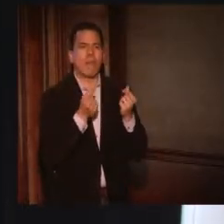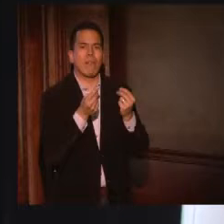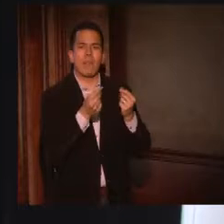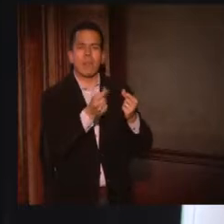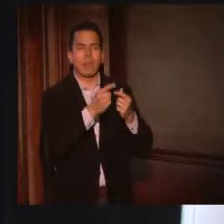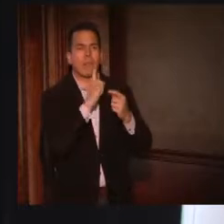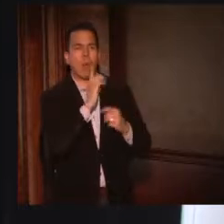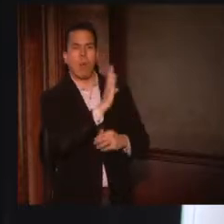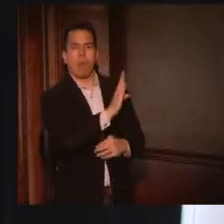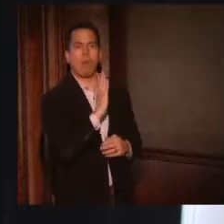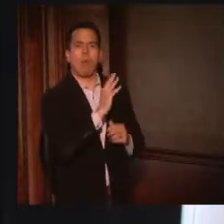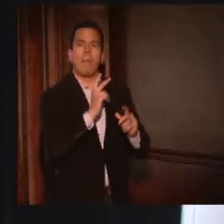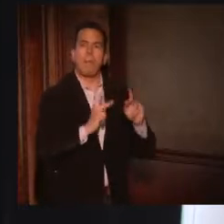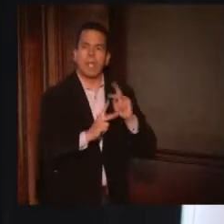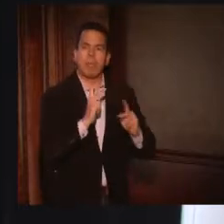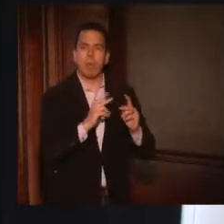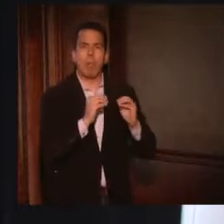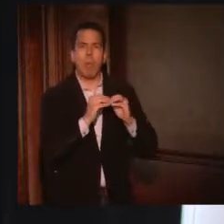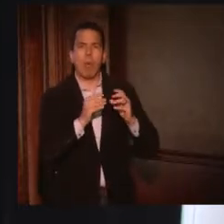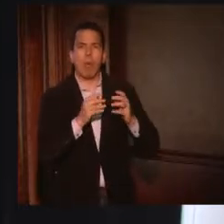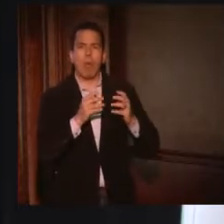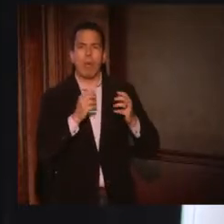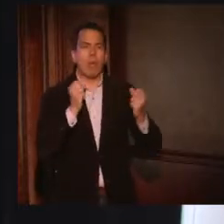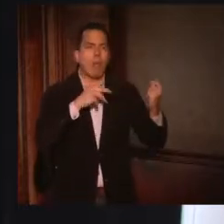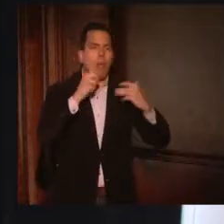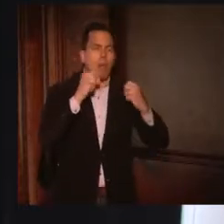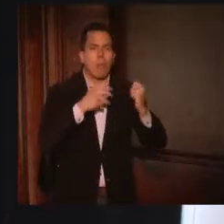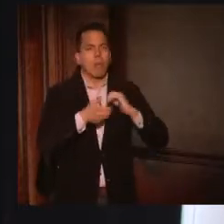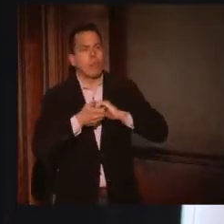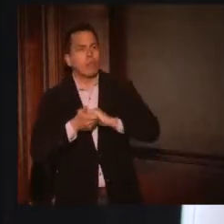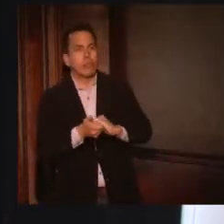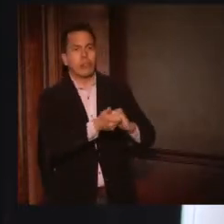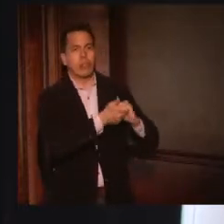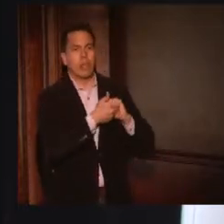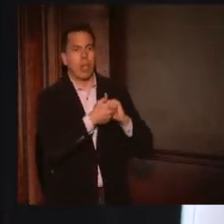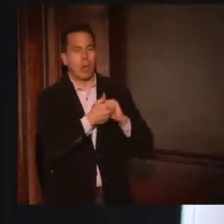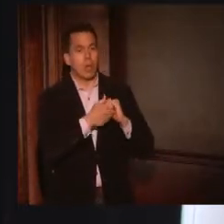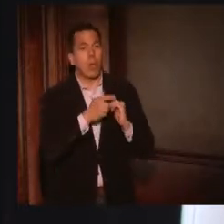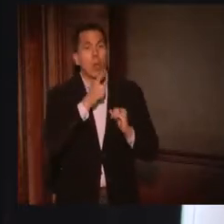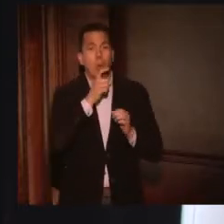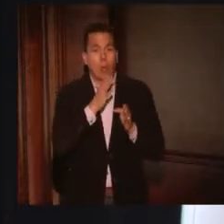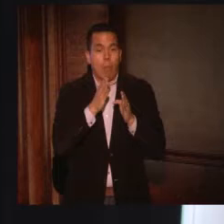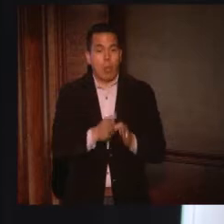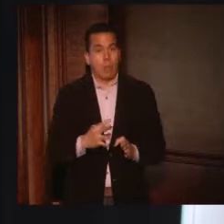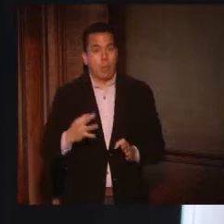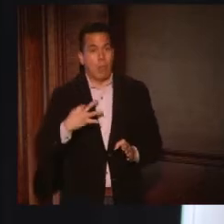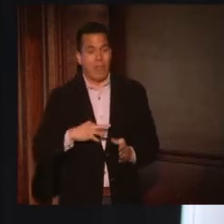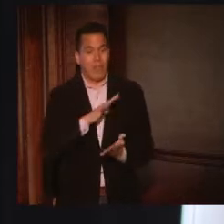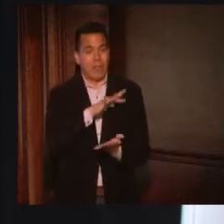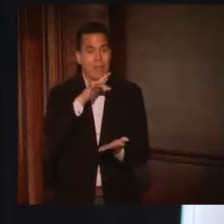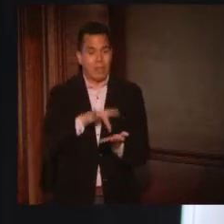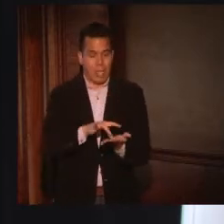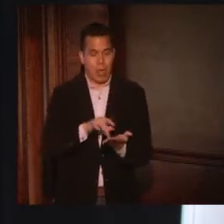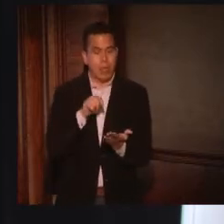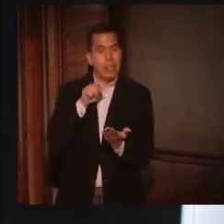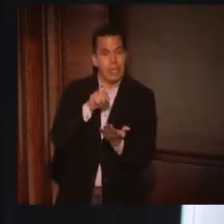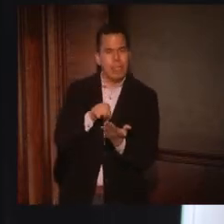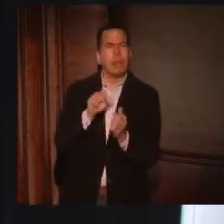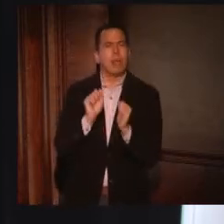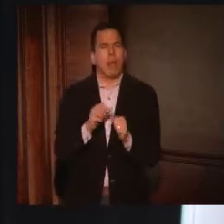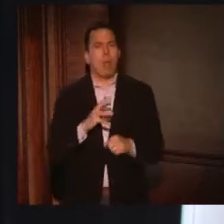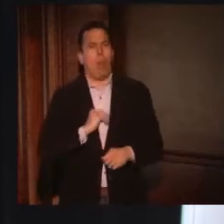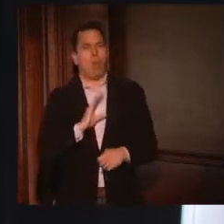that collaboration, the sharing across, you know, putting the beneficiary at the center, and him or her owning her own information and